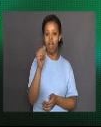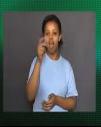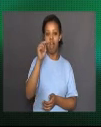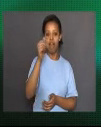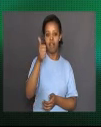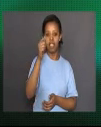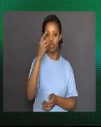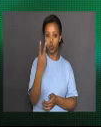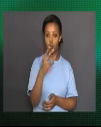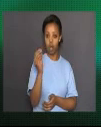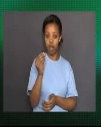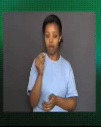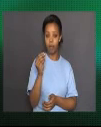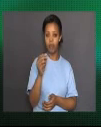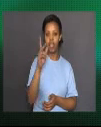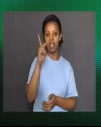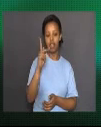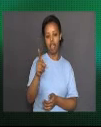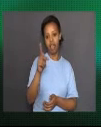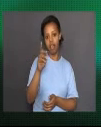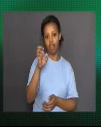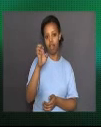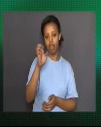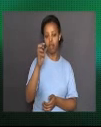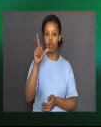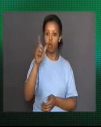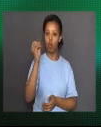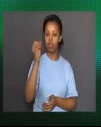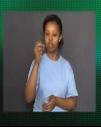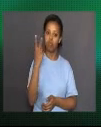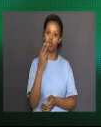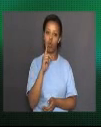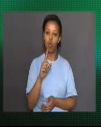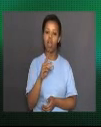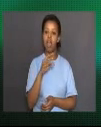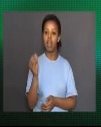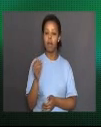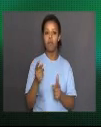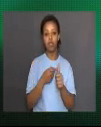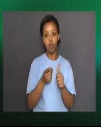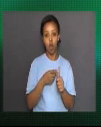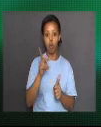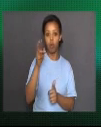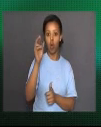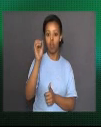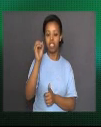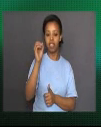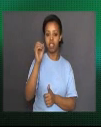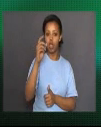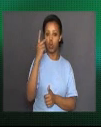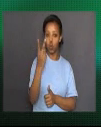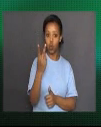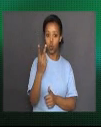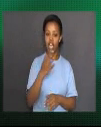and telophase 2. In prophase 2, the nuclear envelope